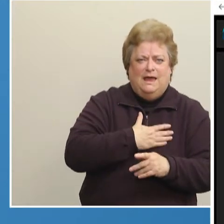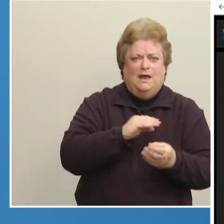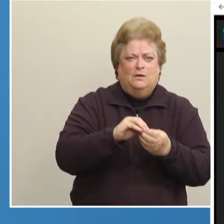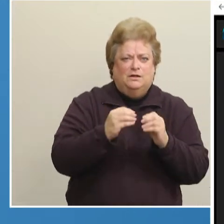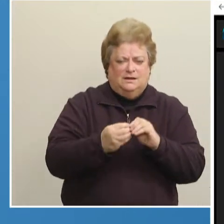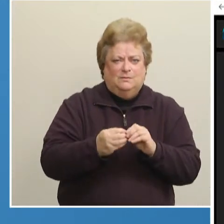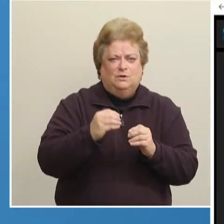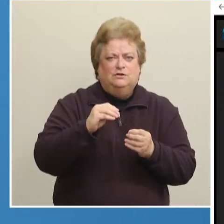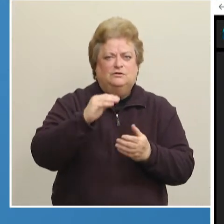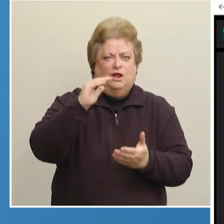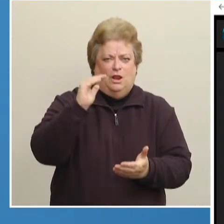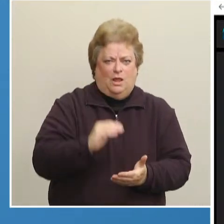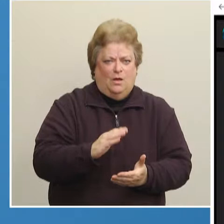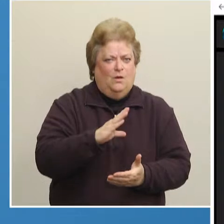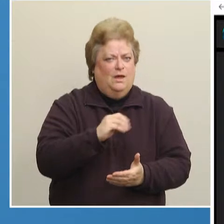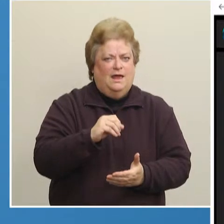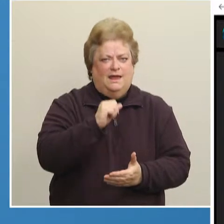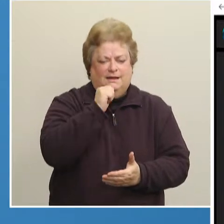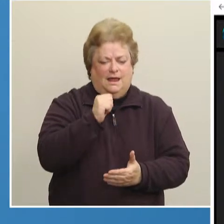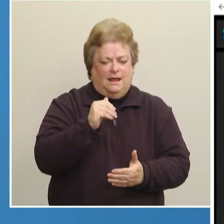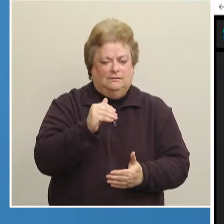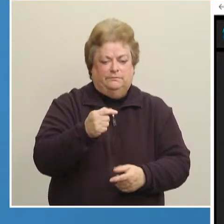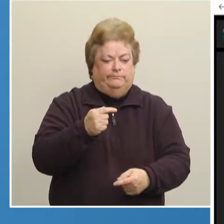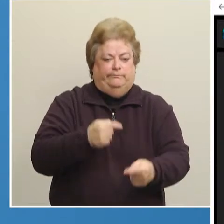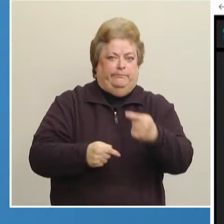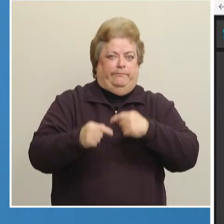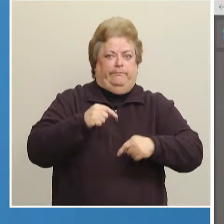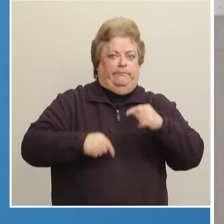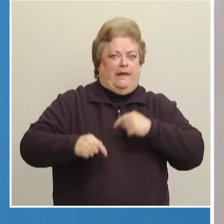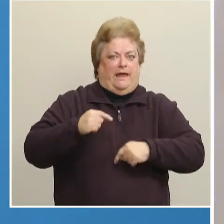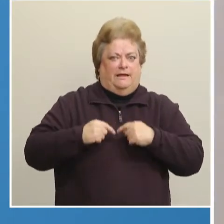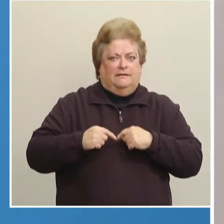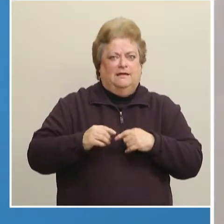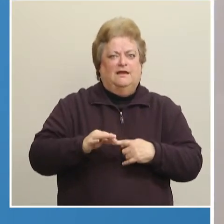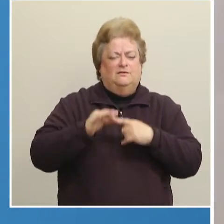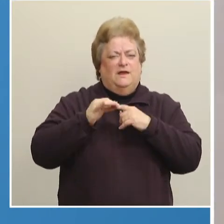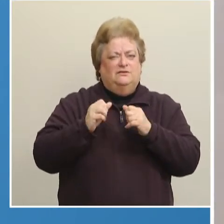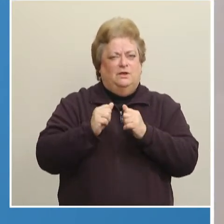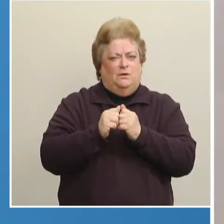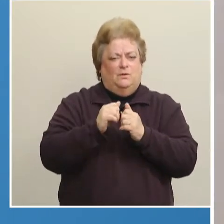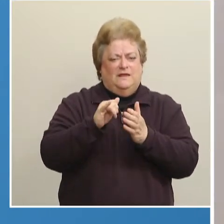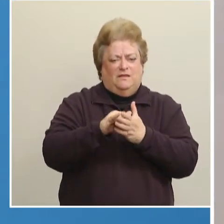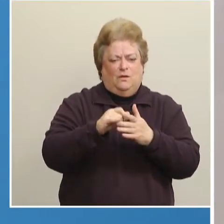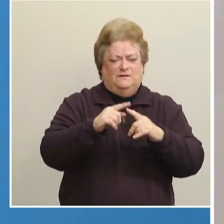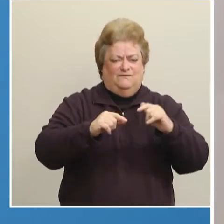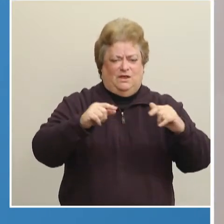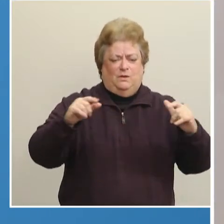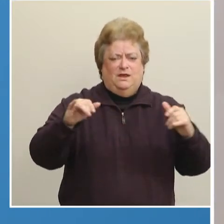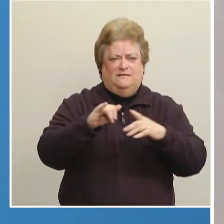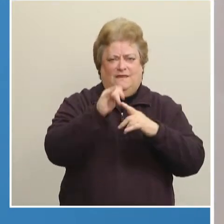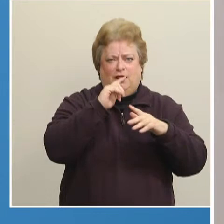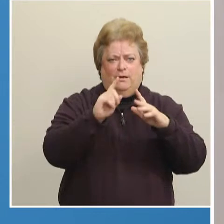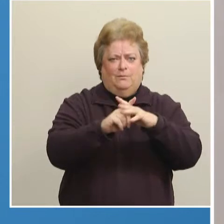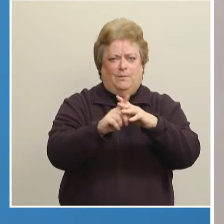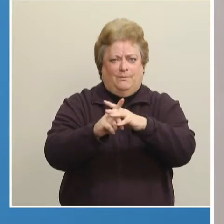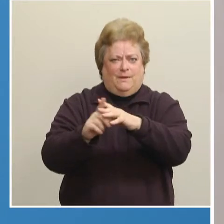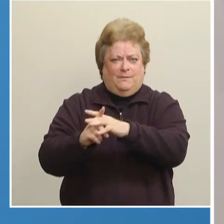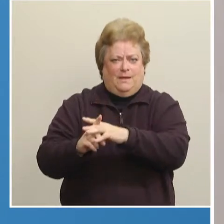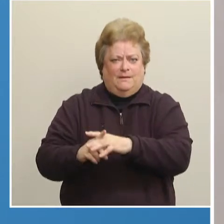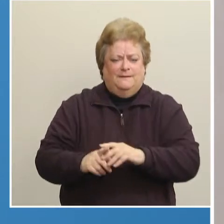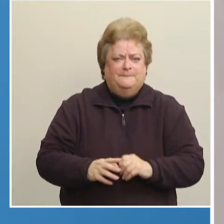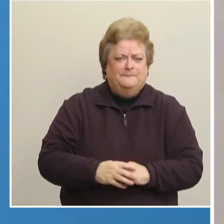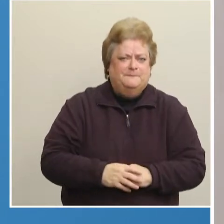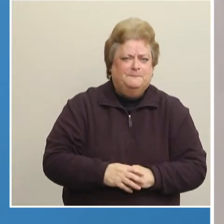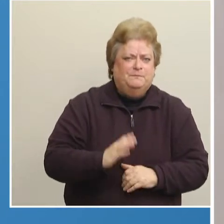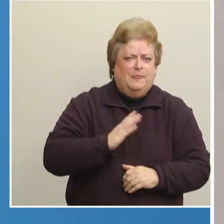numbers low and not reverse our progress, especially with the variant strains circulating in our community.